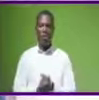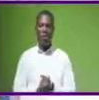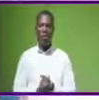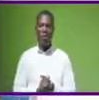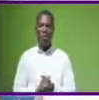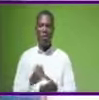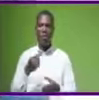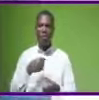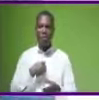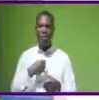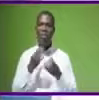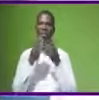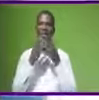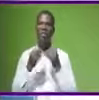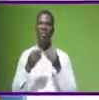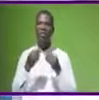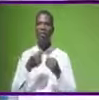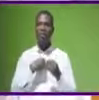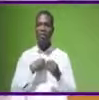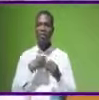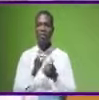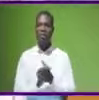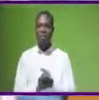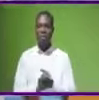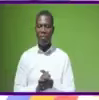Mr. Steven Adom Kyei